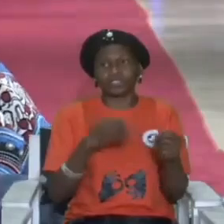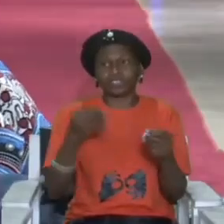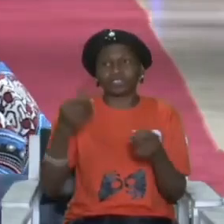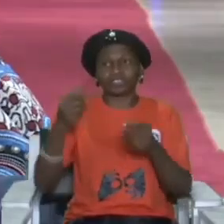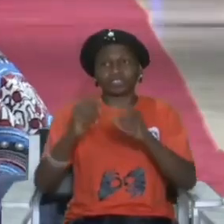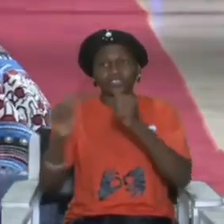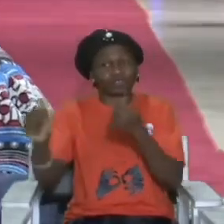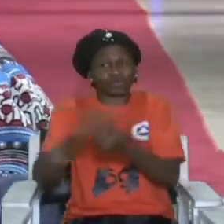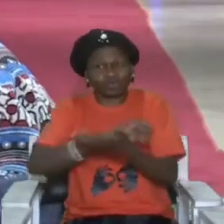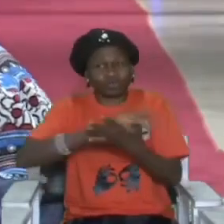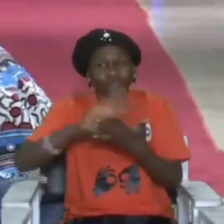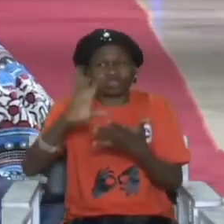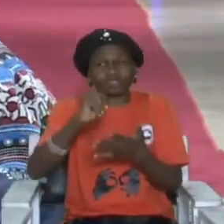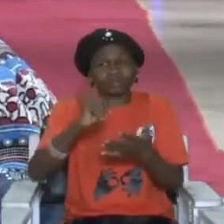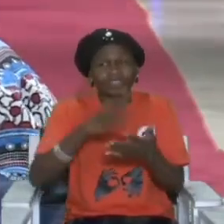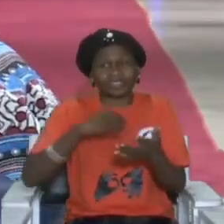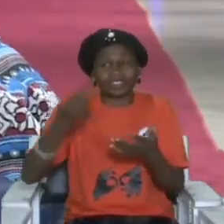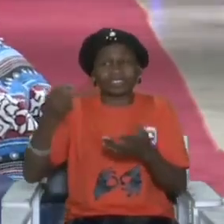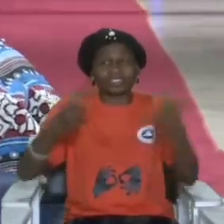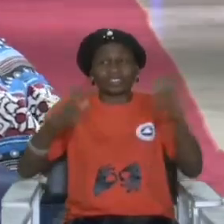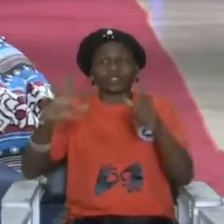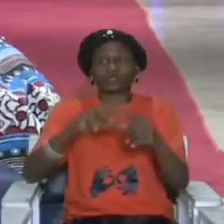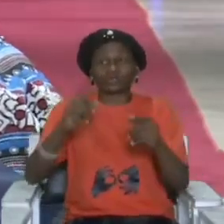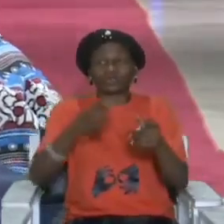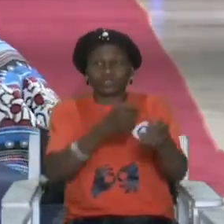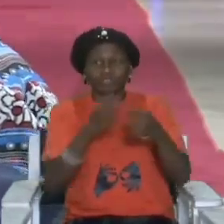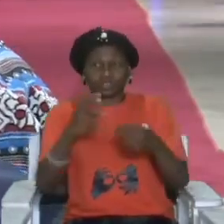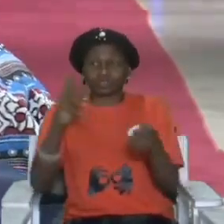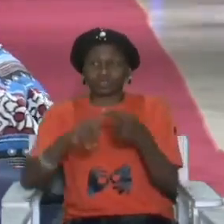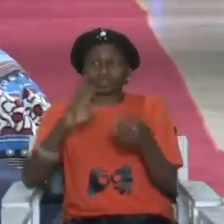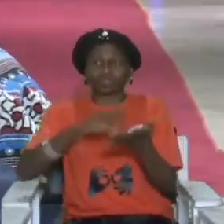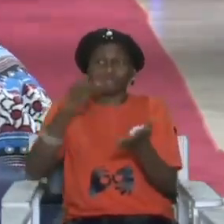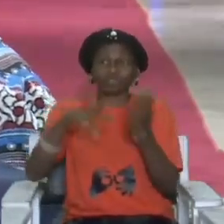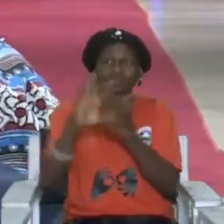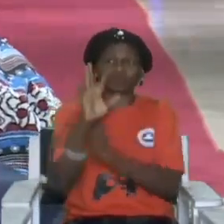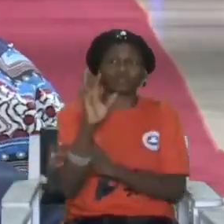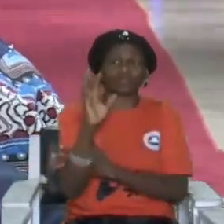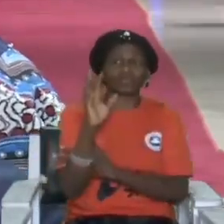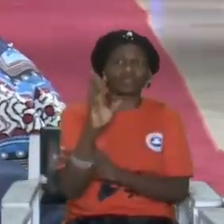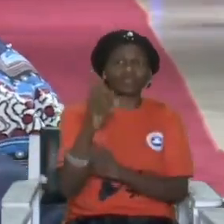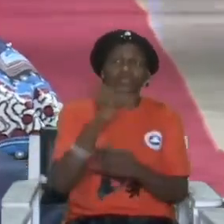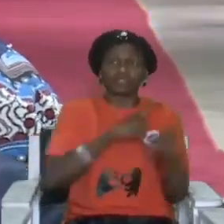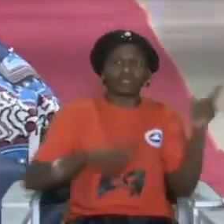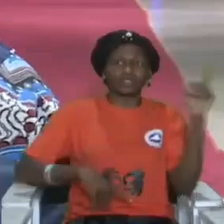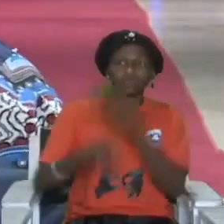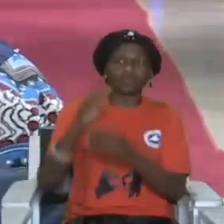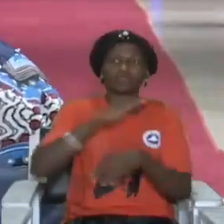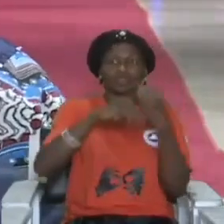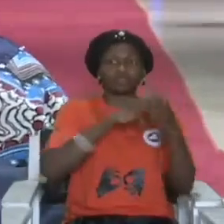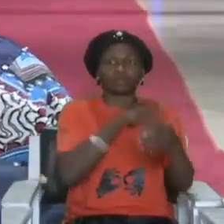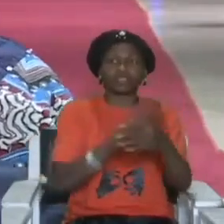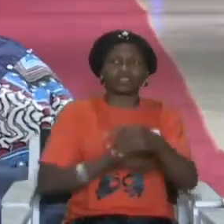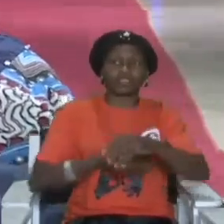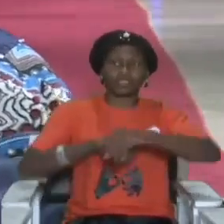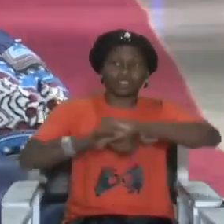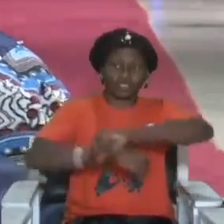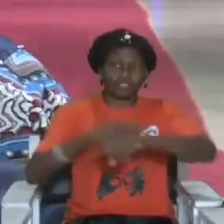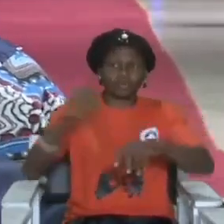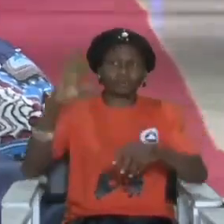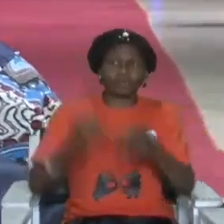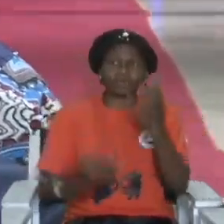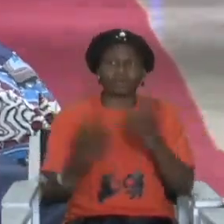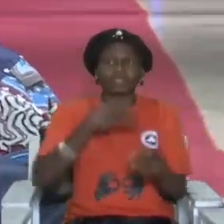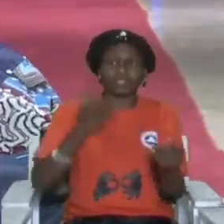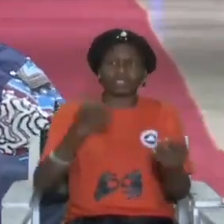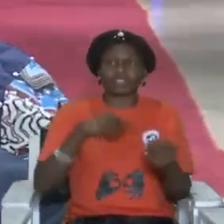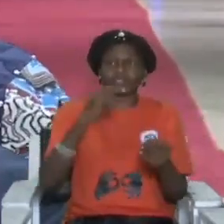not crush us, and the trailer did not drag us. To the glory of God, the Lord God Almighty shielded us by fire, and we